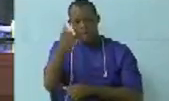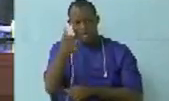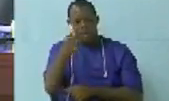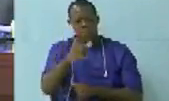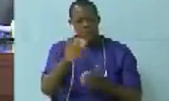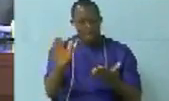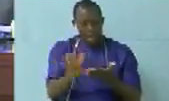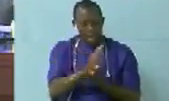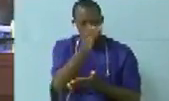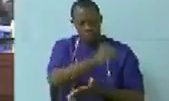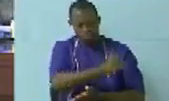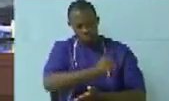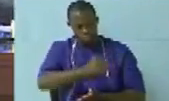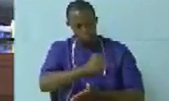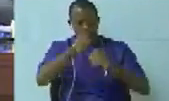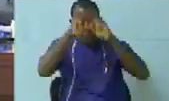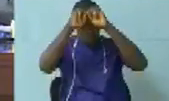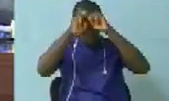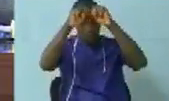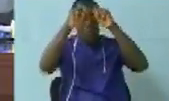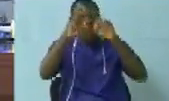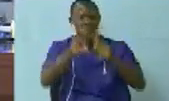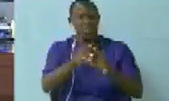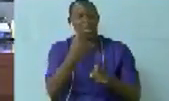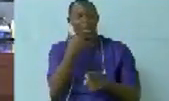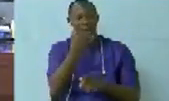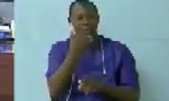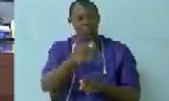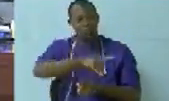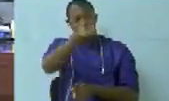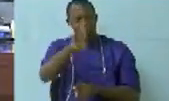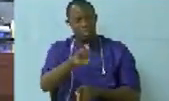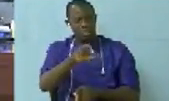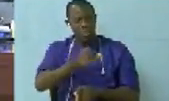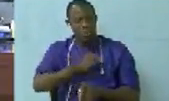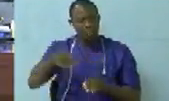whether he was involved or not involved,